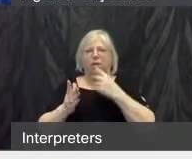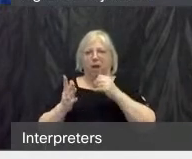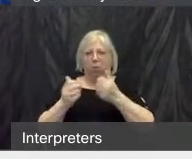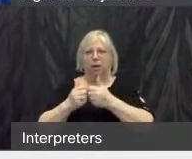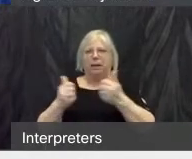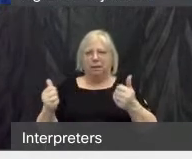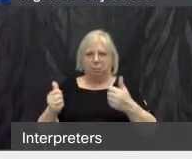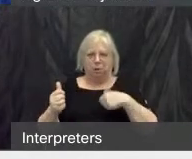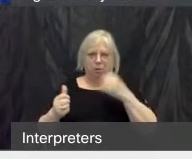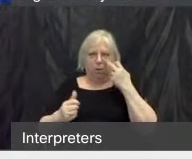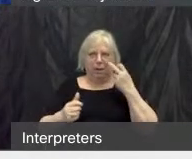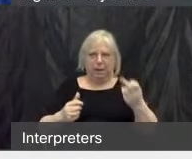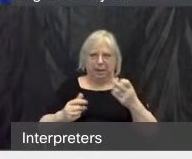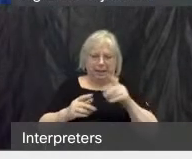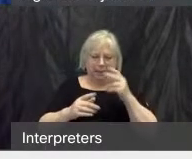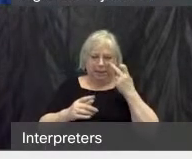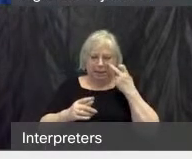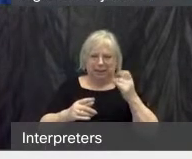please.